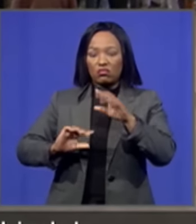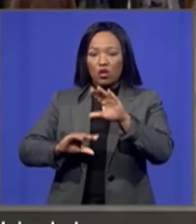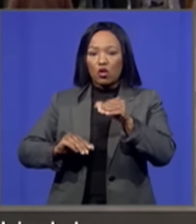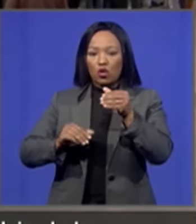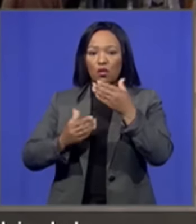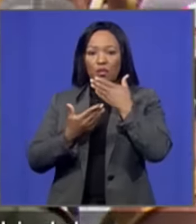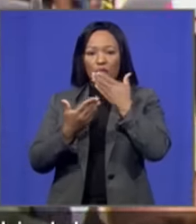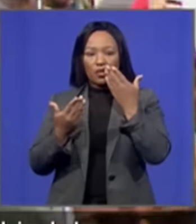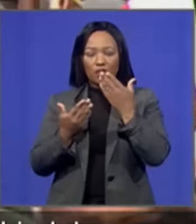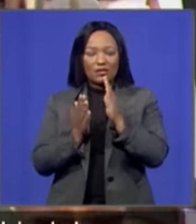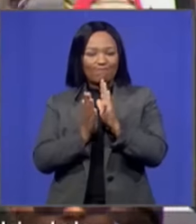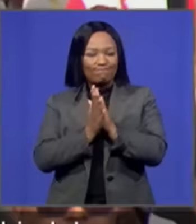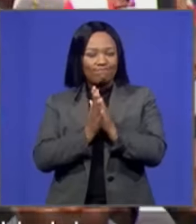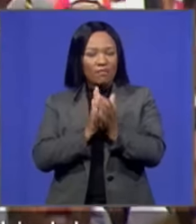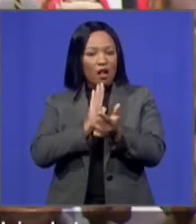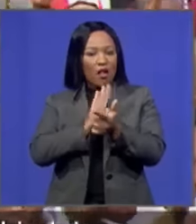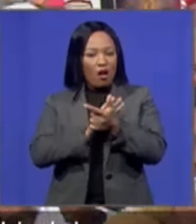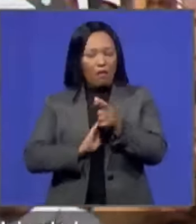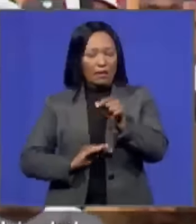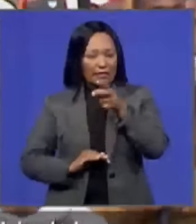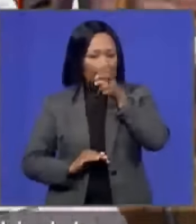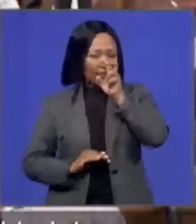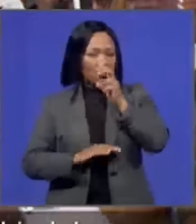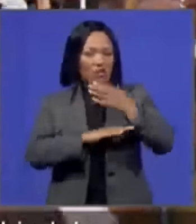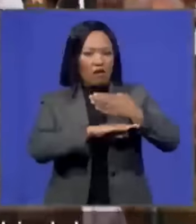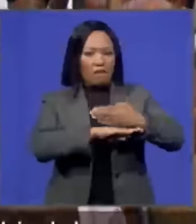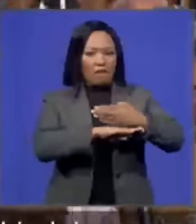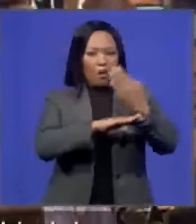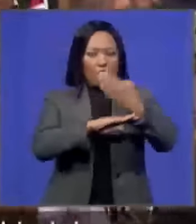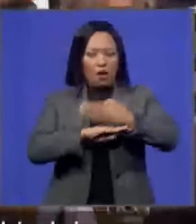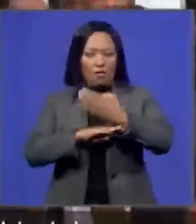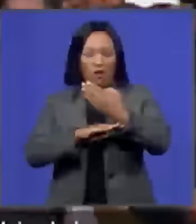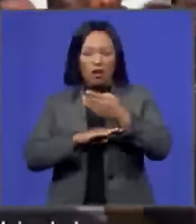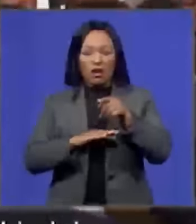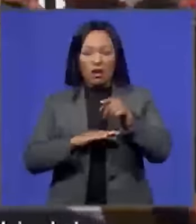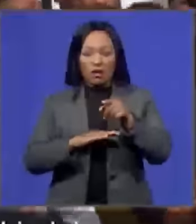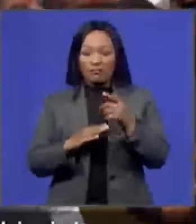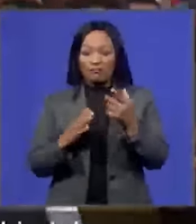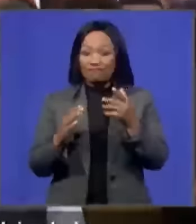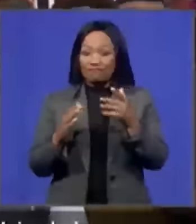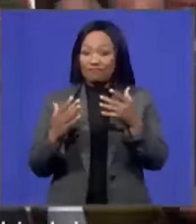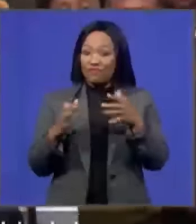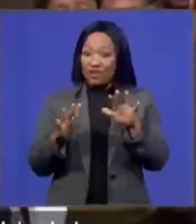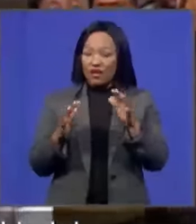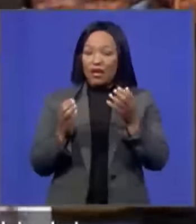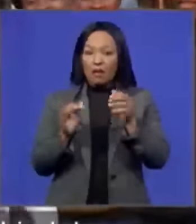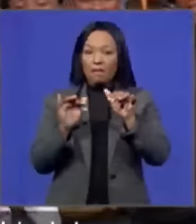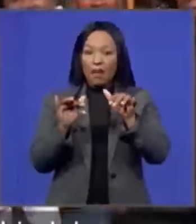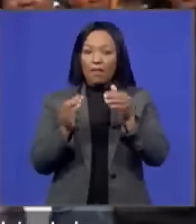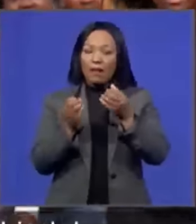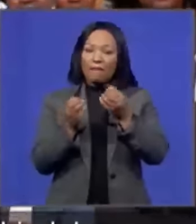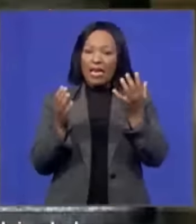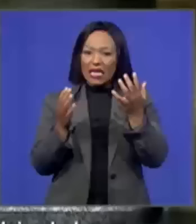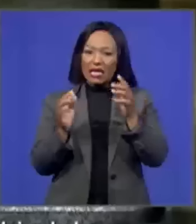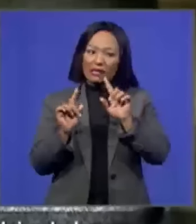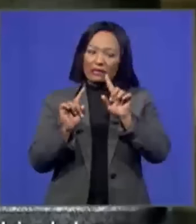gore go gagamadiwe molao kwa melelwaneng le melao e ka ga bofudugedi di gogetse batho ba le bantsi ko